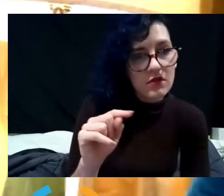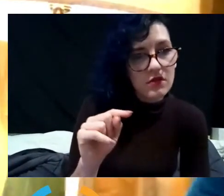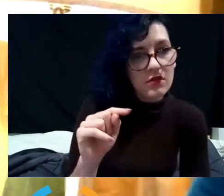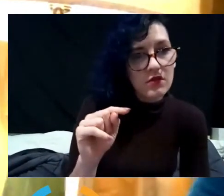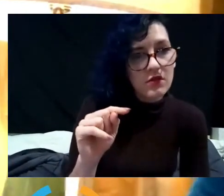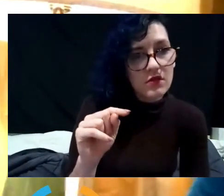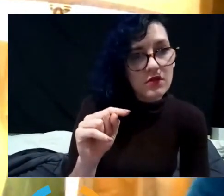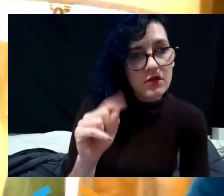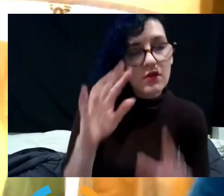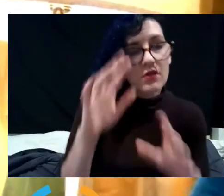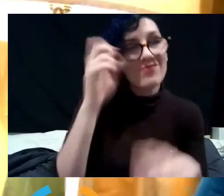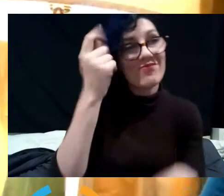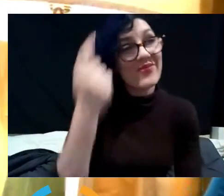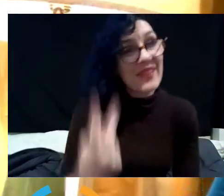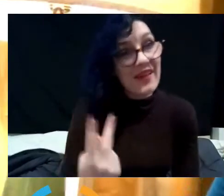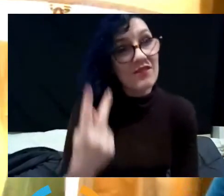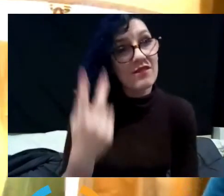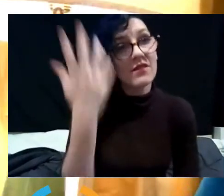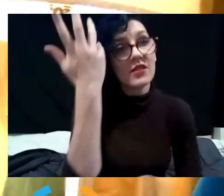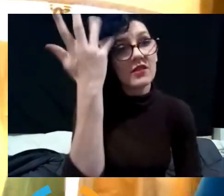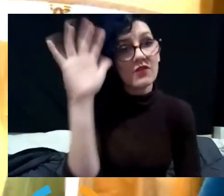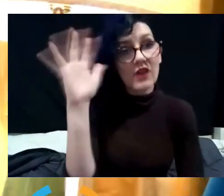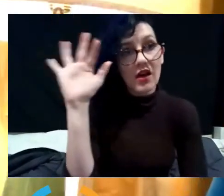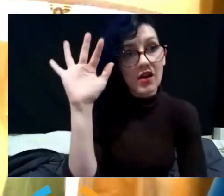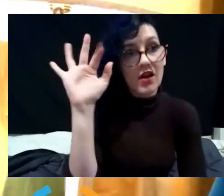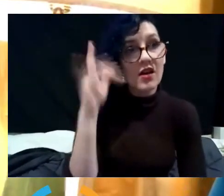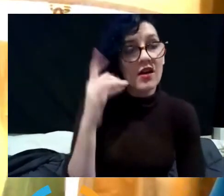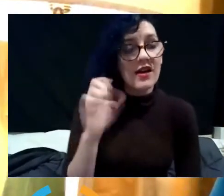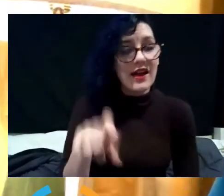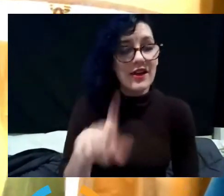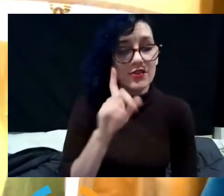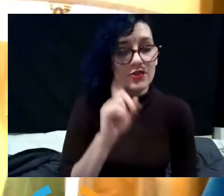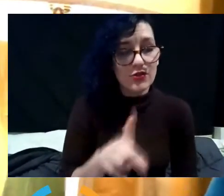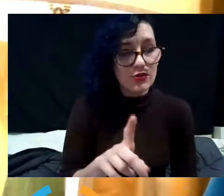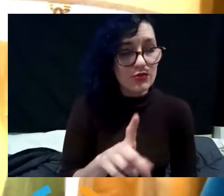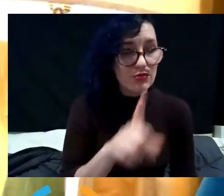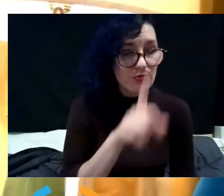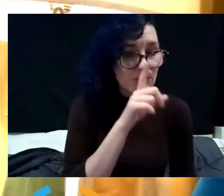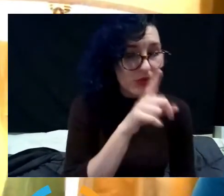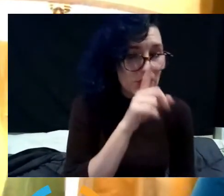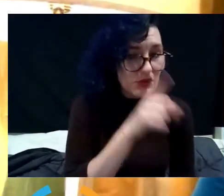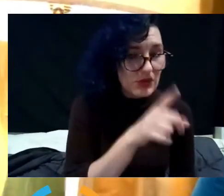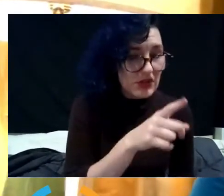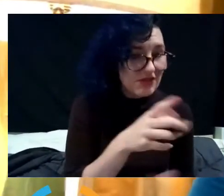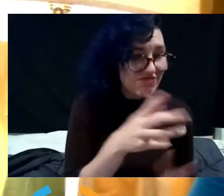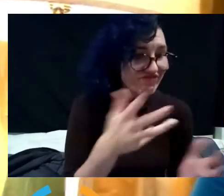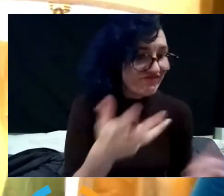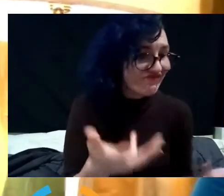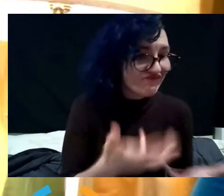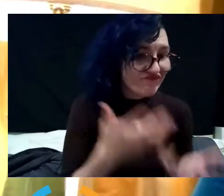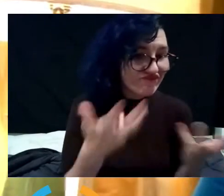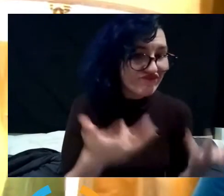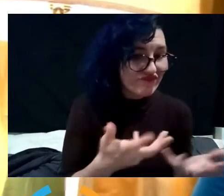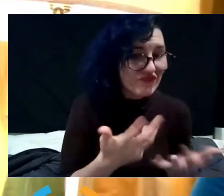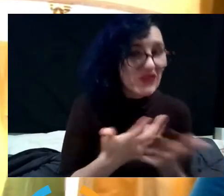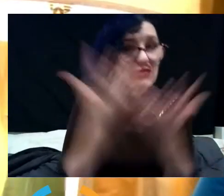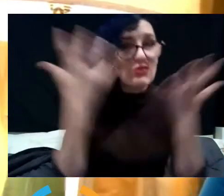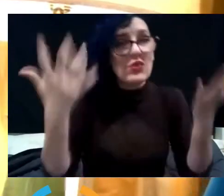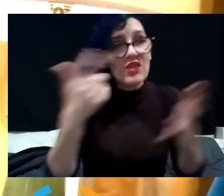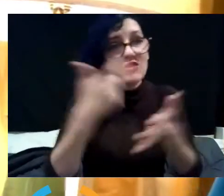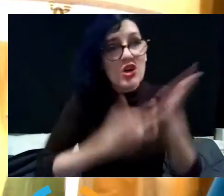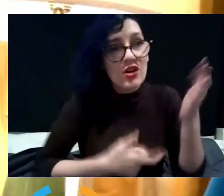became, having to deal with habitat that just became really expensive to administer. So it has to stay in